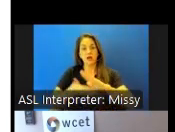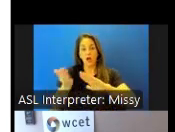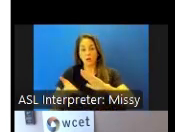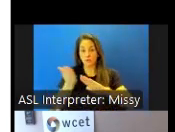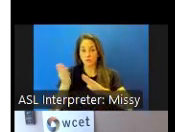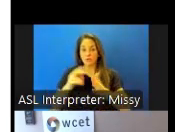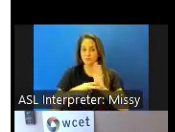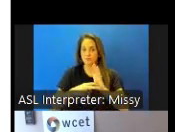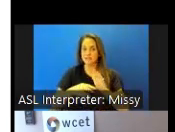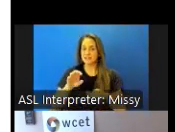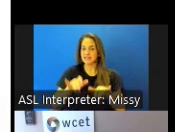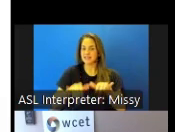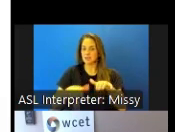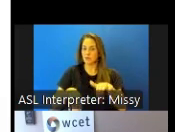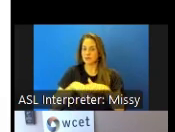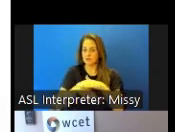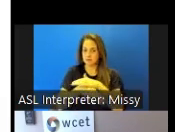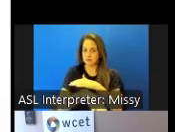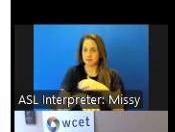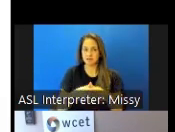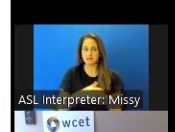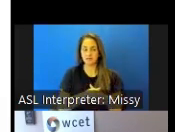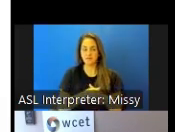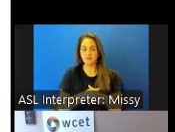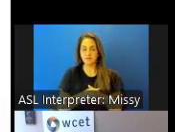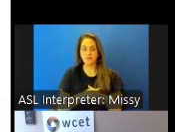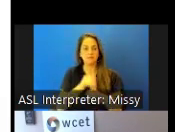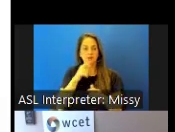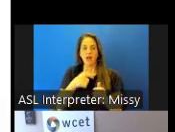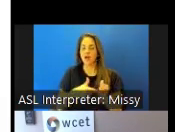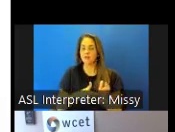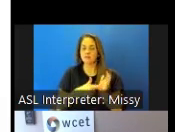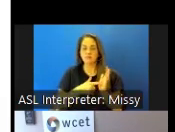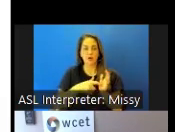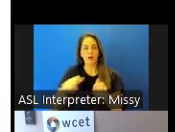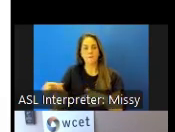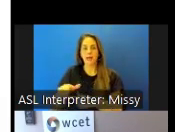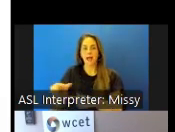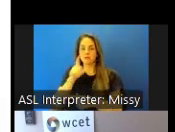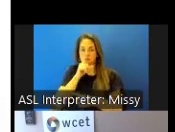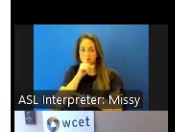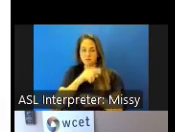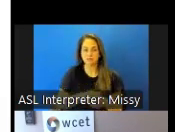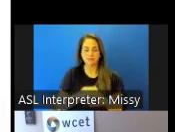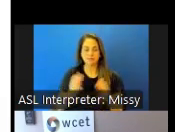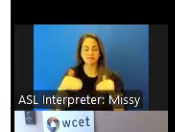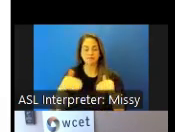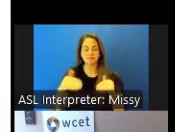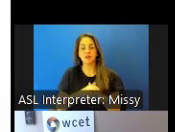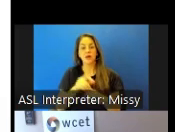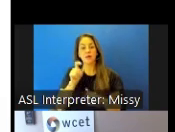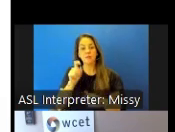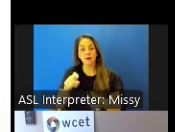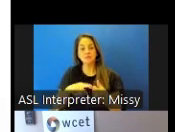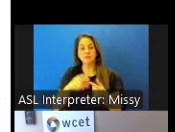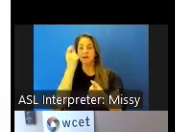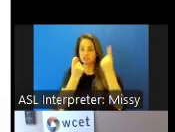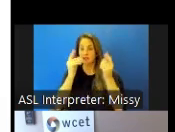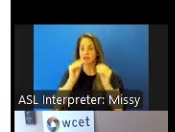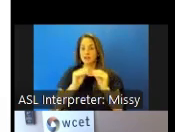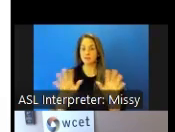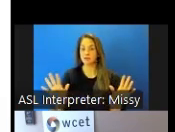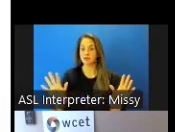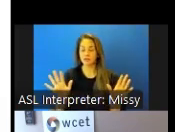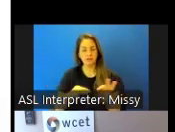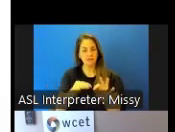keyword accessible. Execution of tasks does not rely on the use of a mouse. Web content must be understandable,